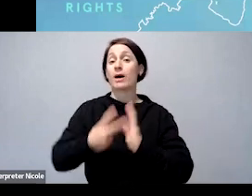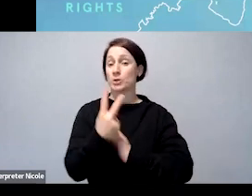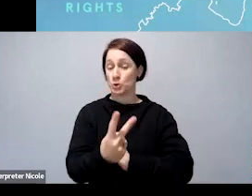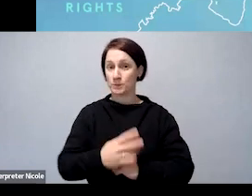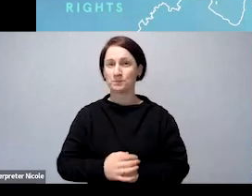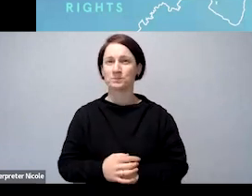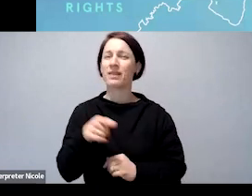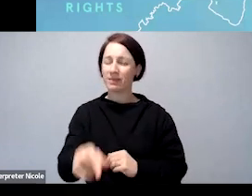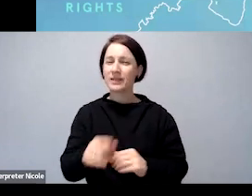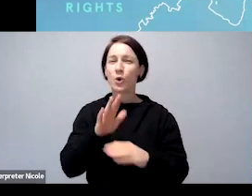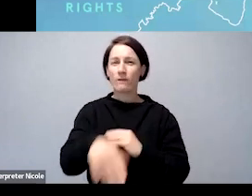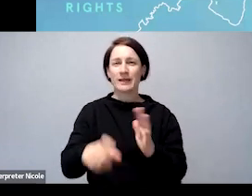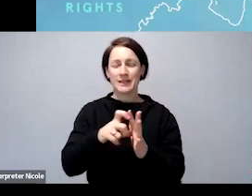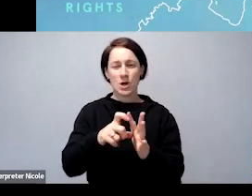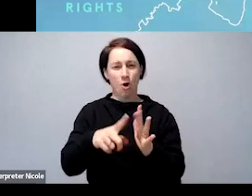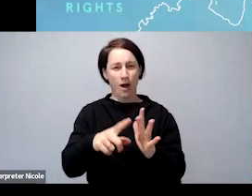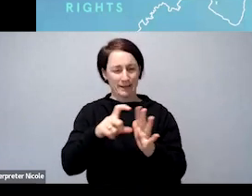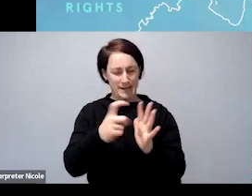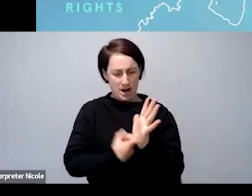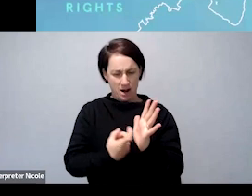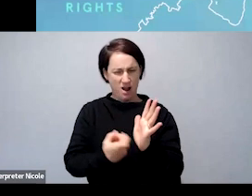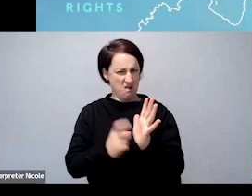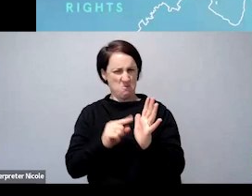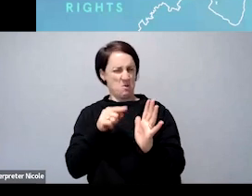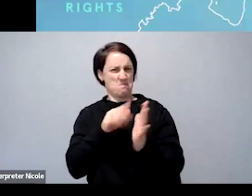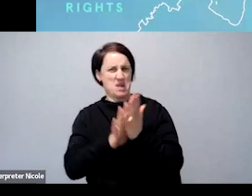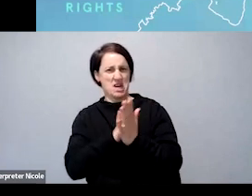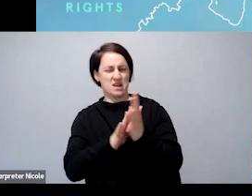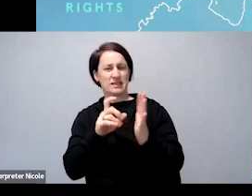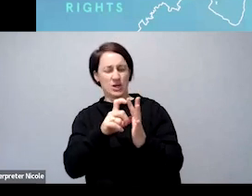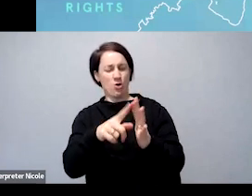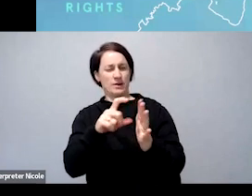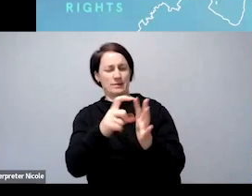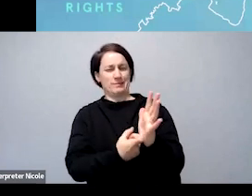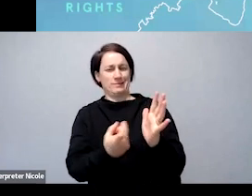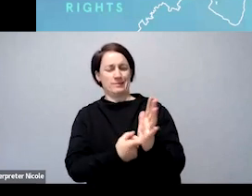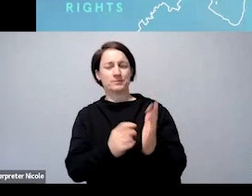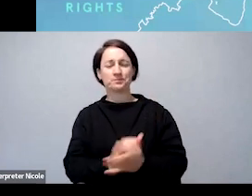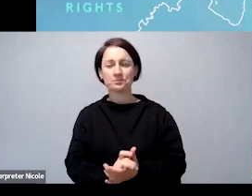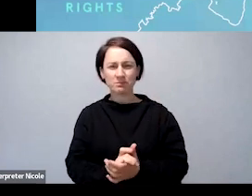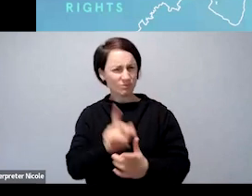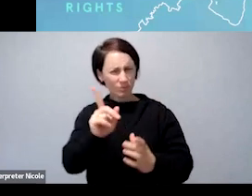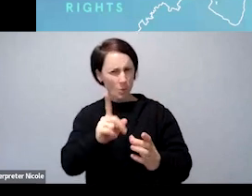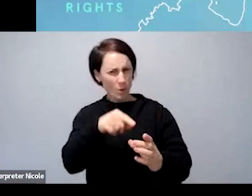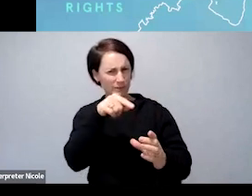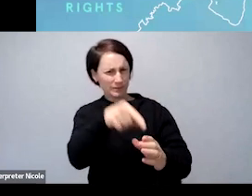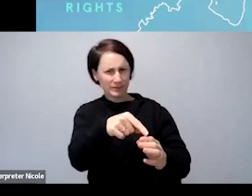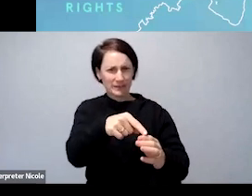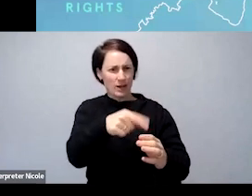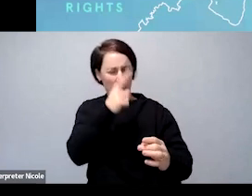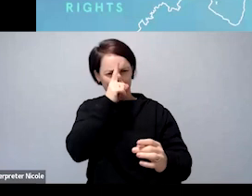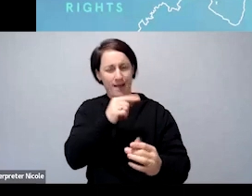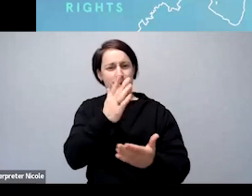about DIDRR. So what is DIDRR? What are the mechanisms within which we can implement